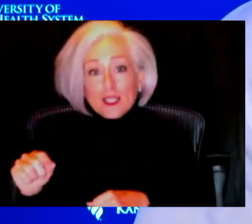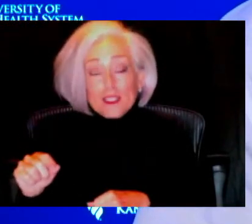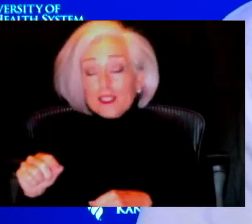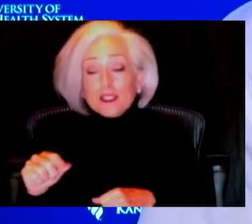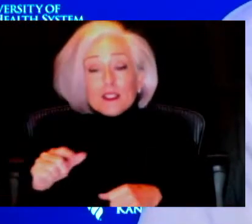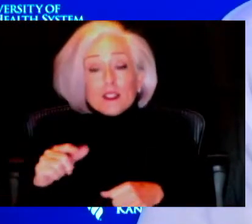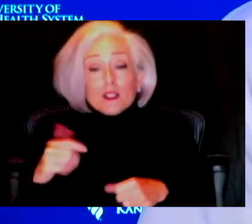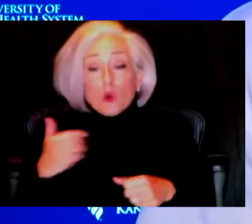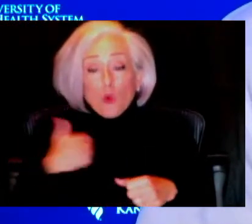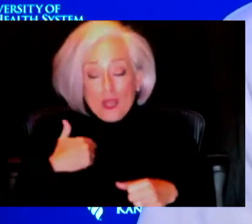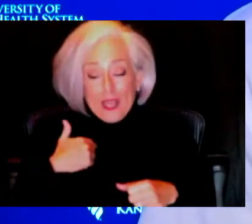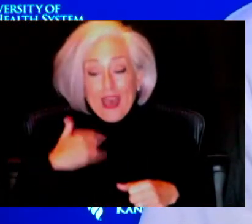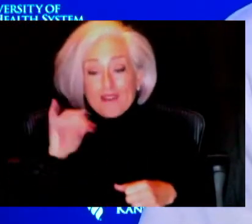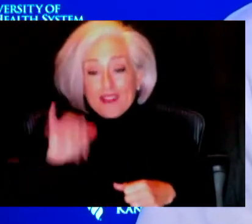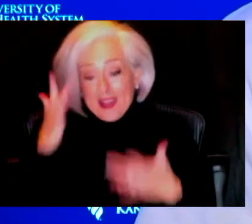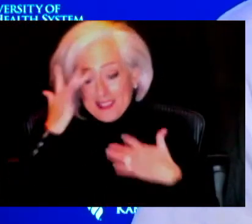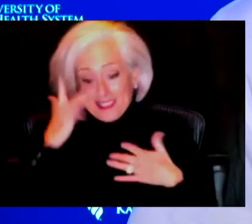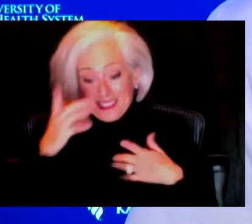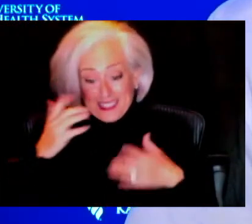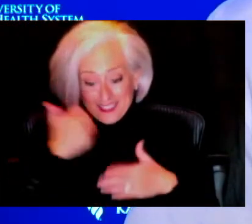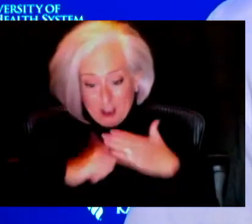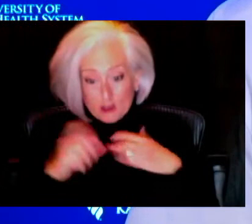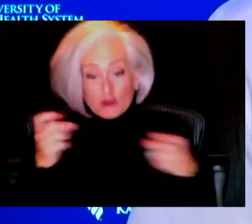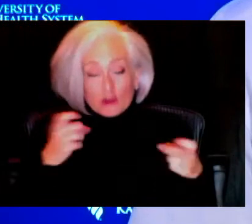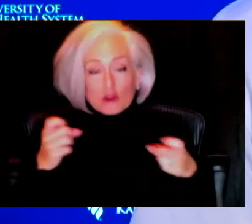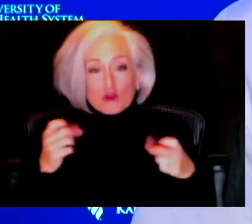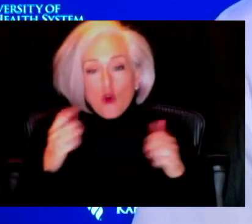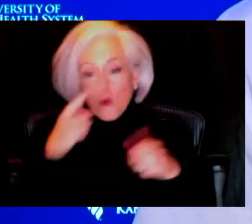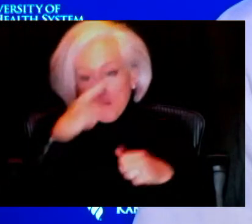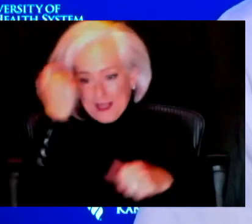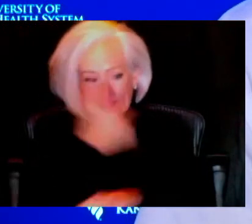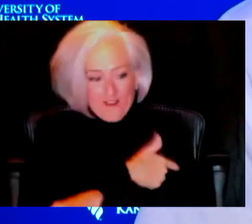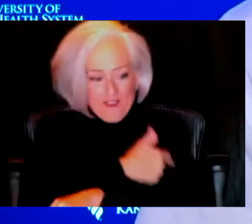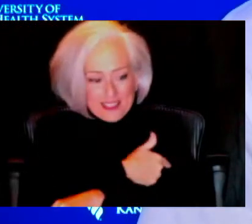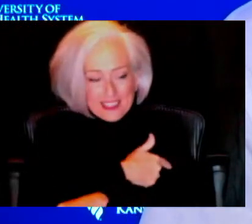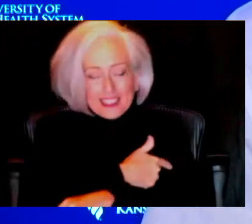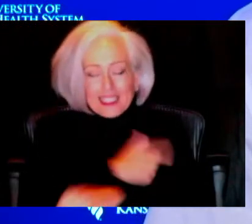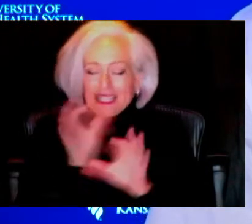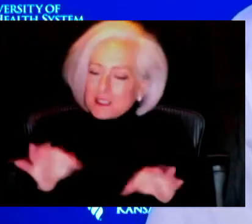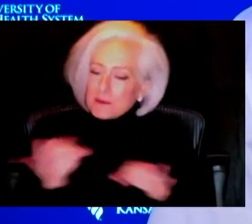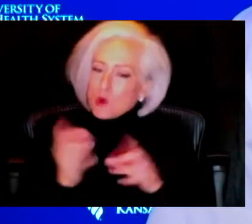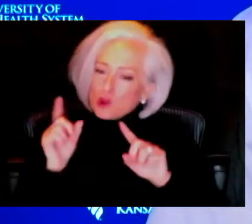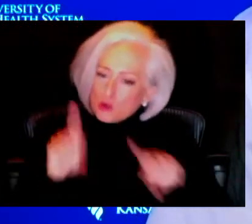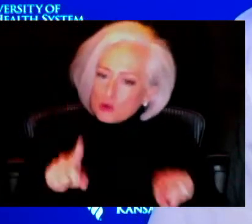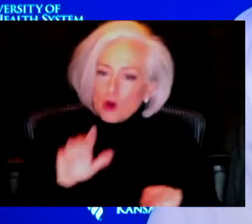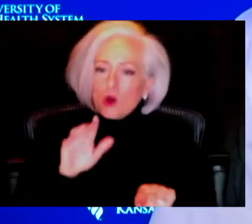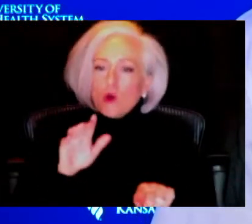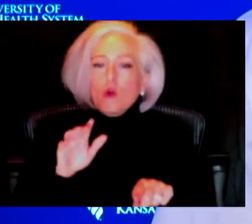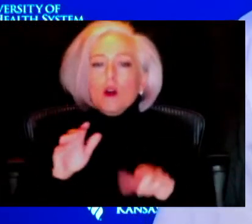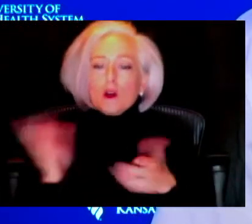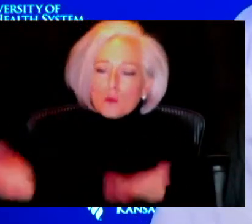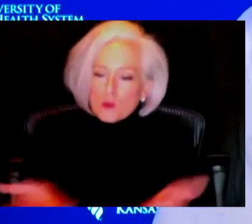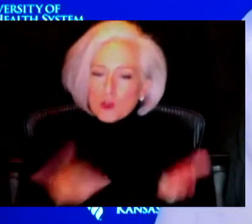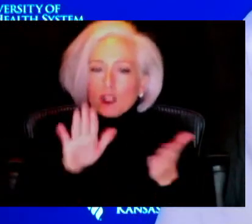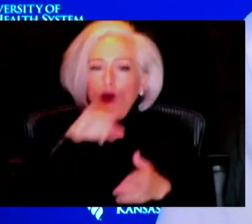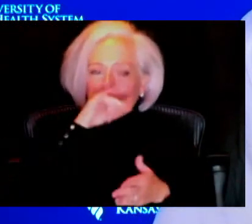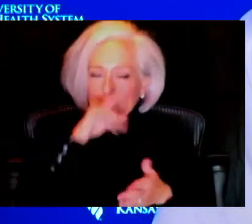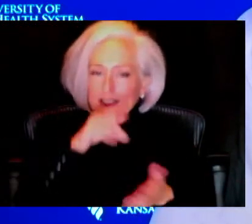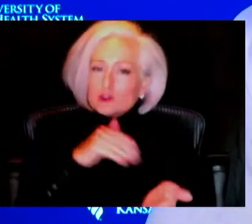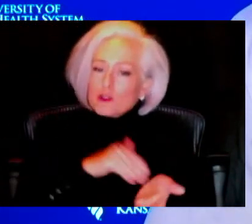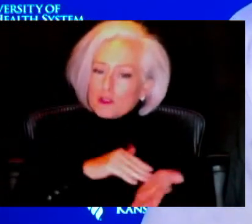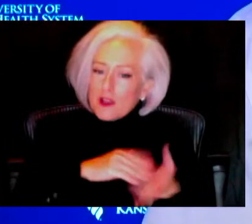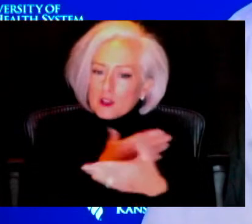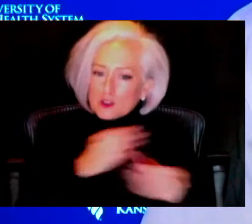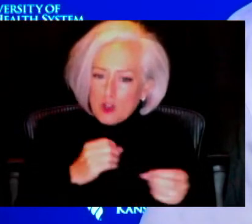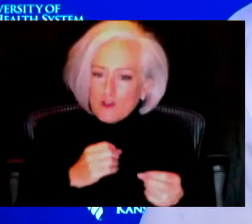vaccination. It is so important to get your children to their physician's appointments to get those vaccines to help protect them